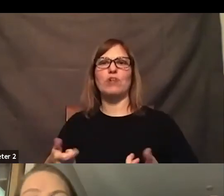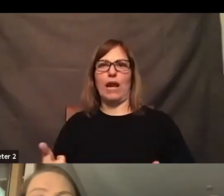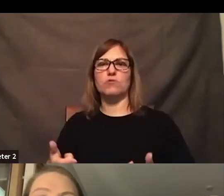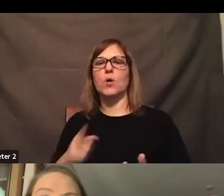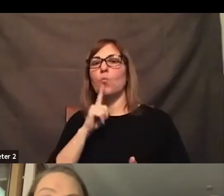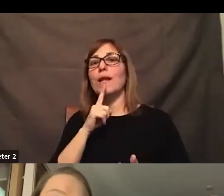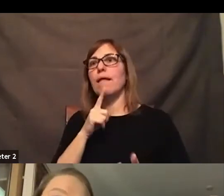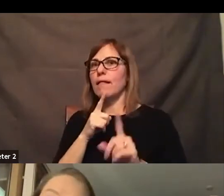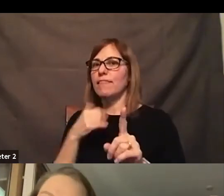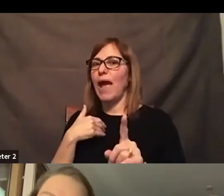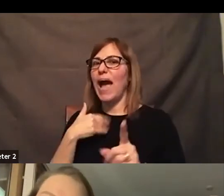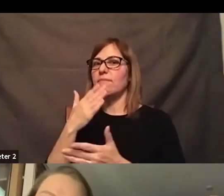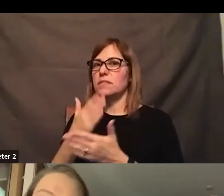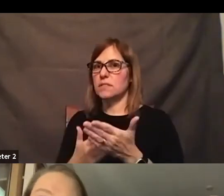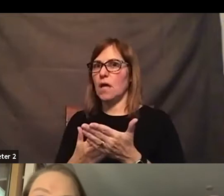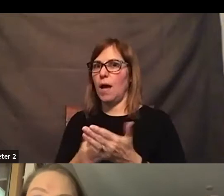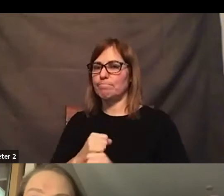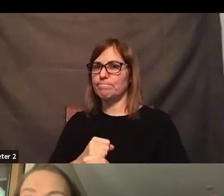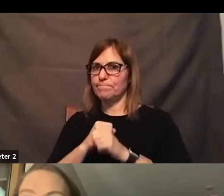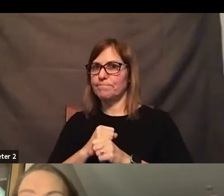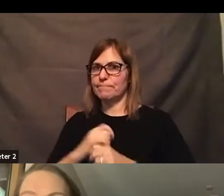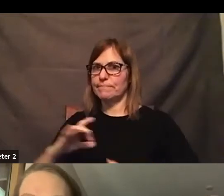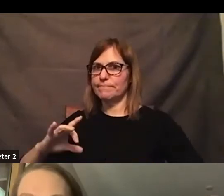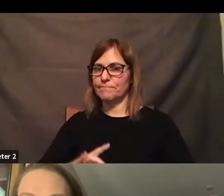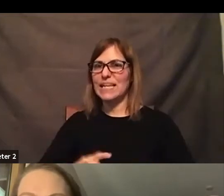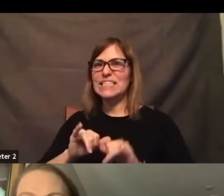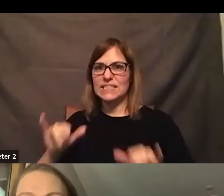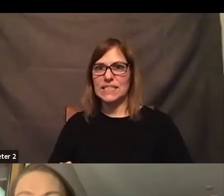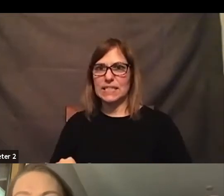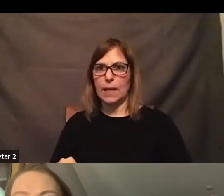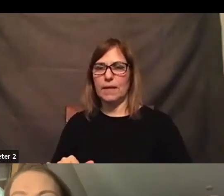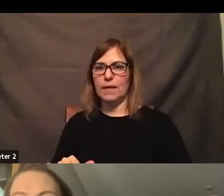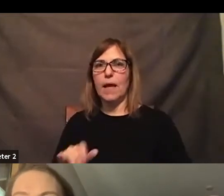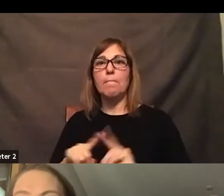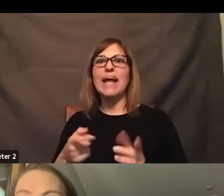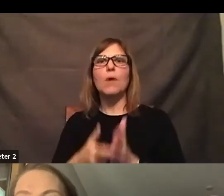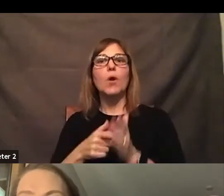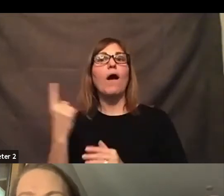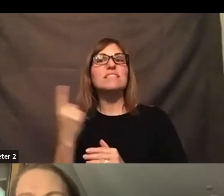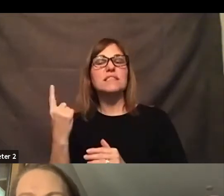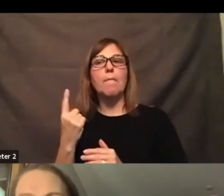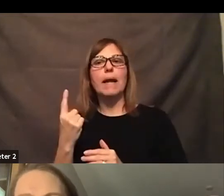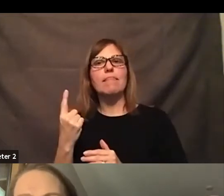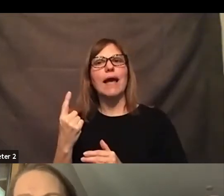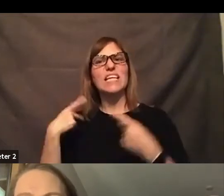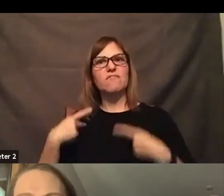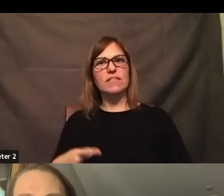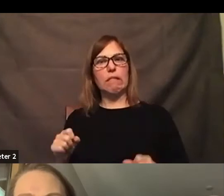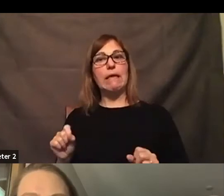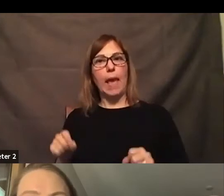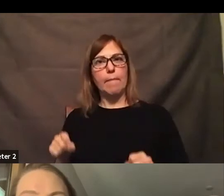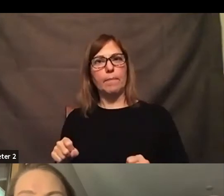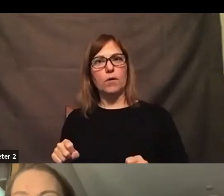wheelchairs, but they are not autonomous. They require someone who is physically capable of securing the chair